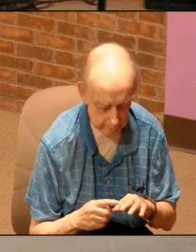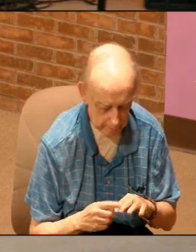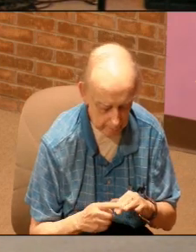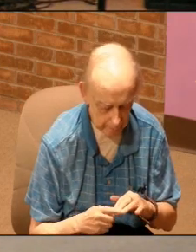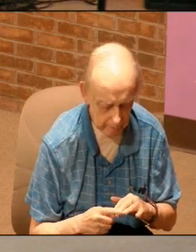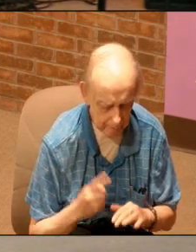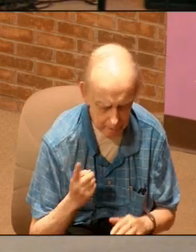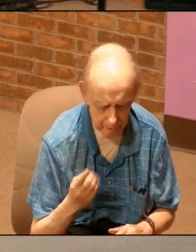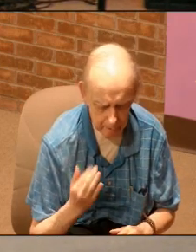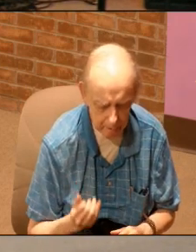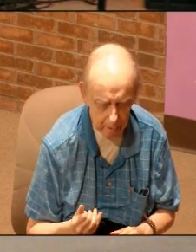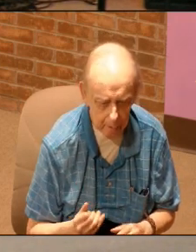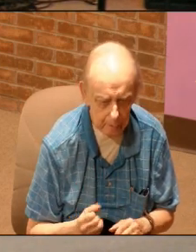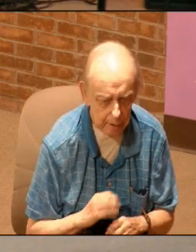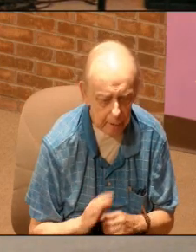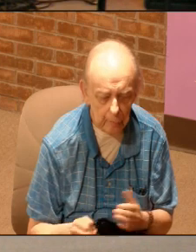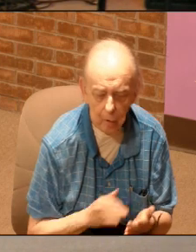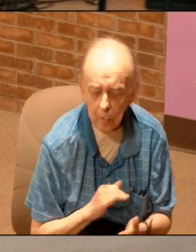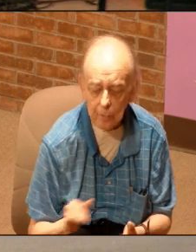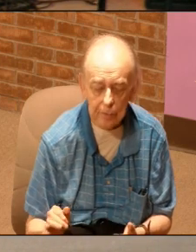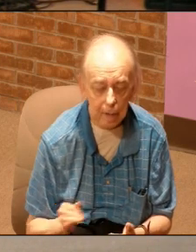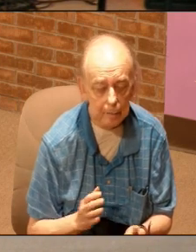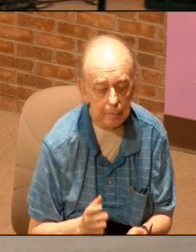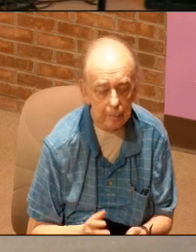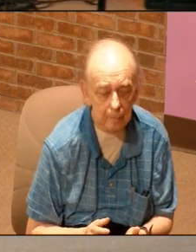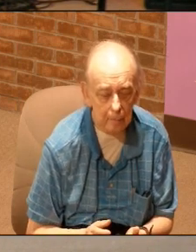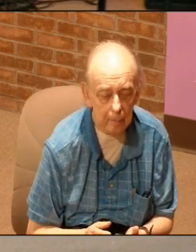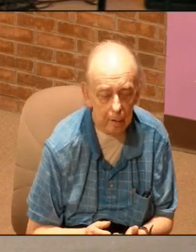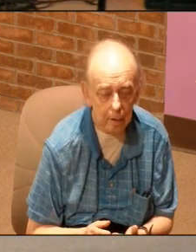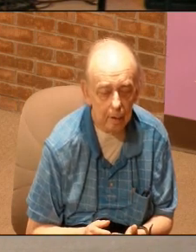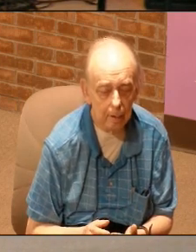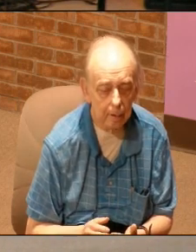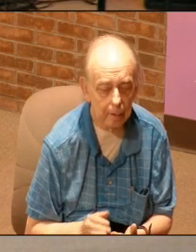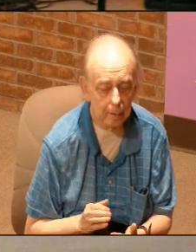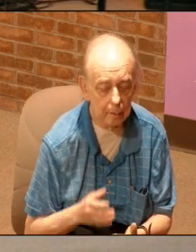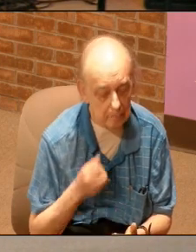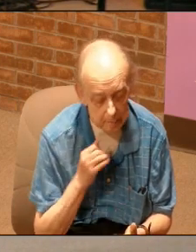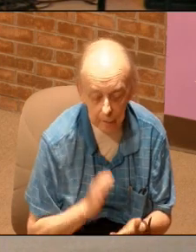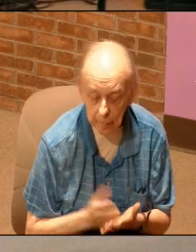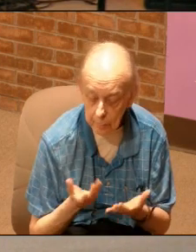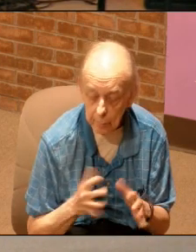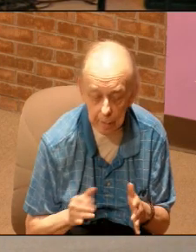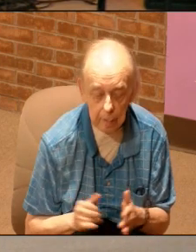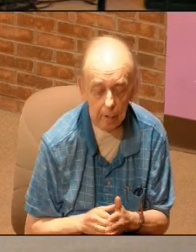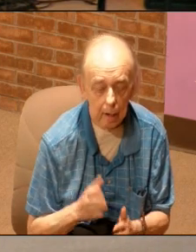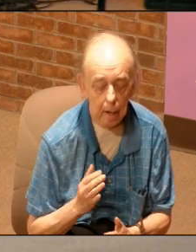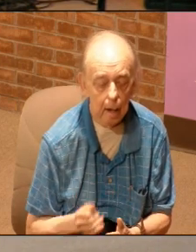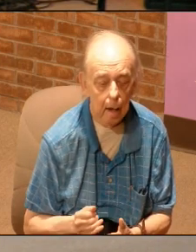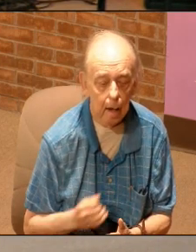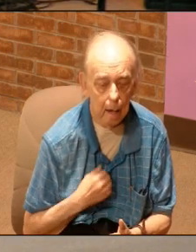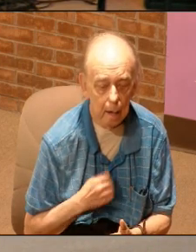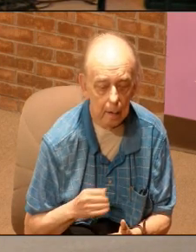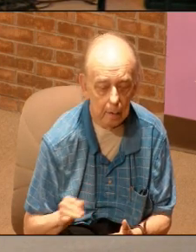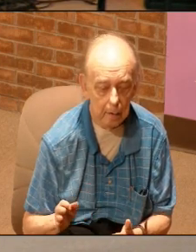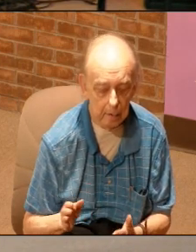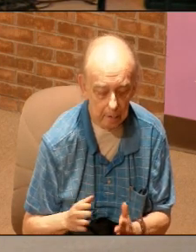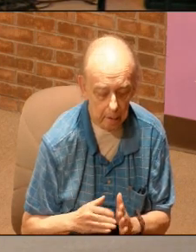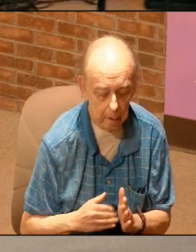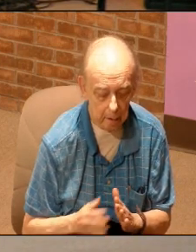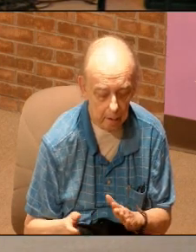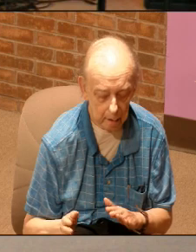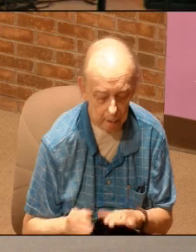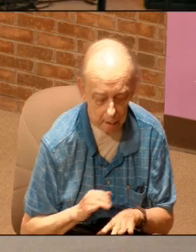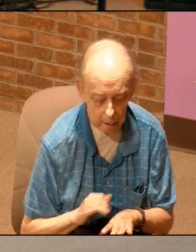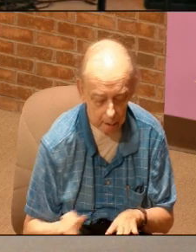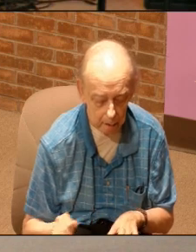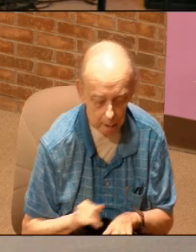sitting there thinking, why don't you just paint them all the same? No, that's not what she wants to do. Because if I paint them all the same, then I've got